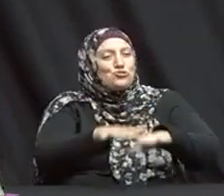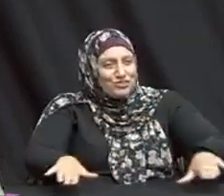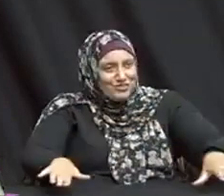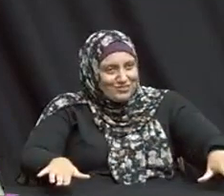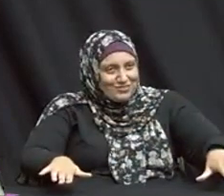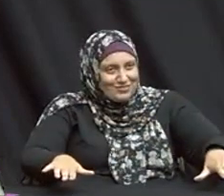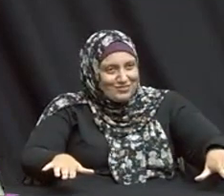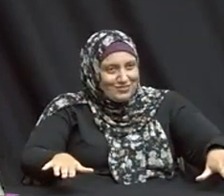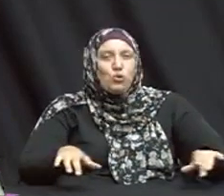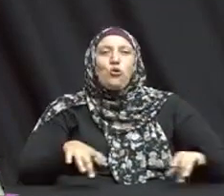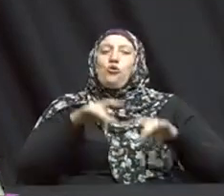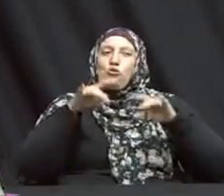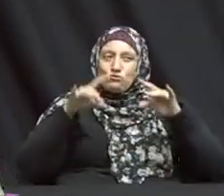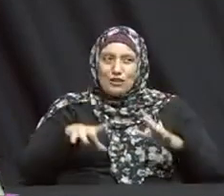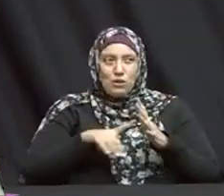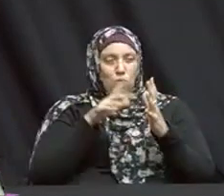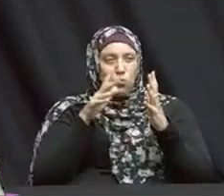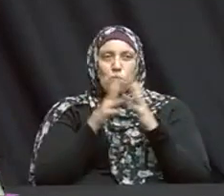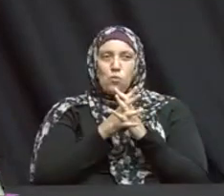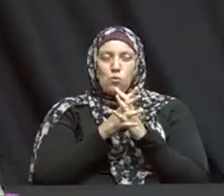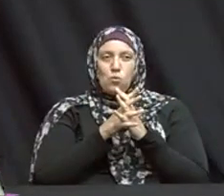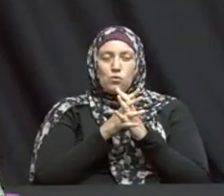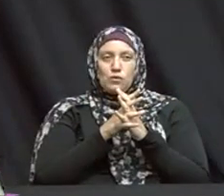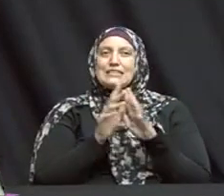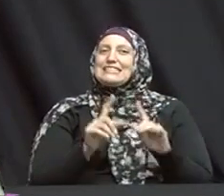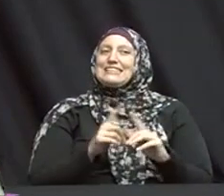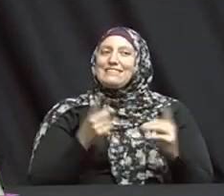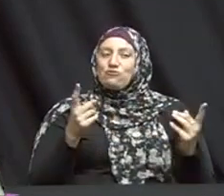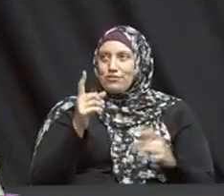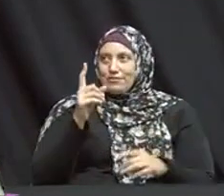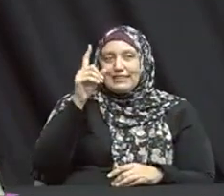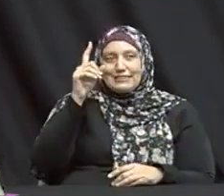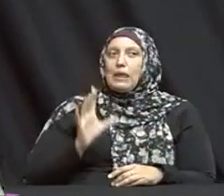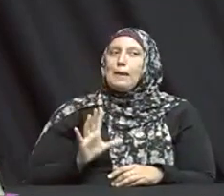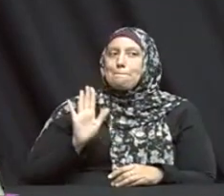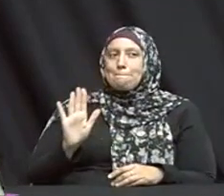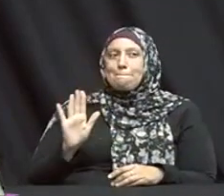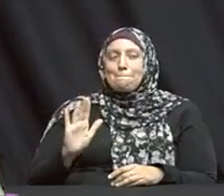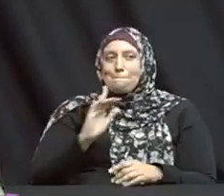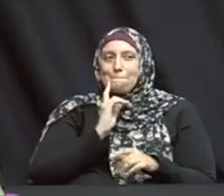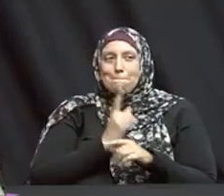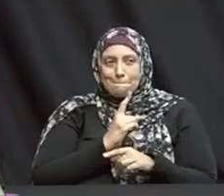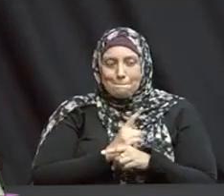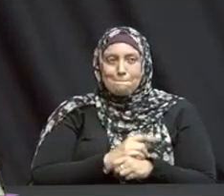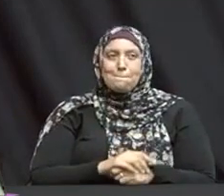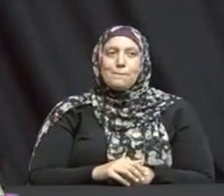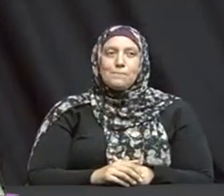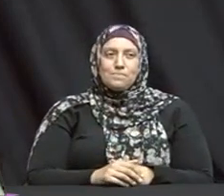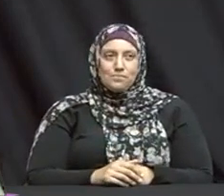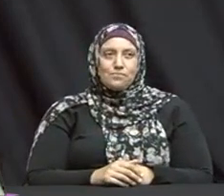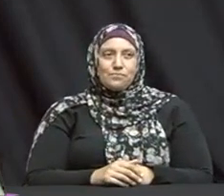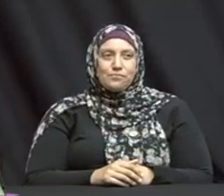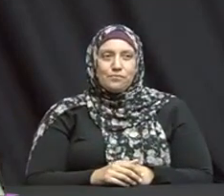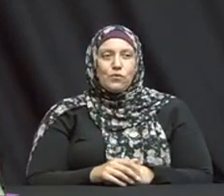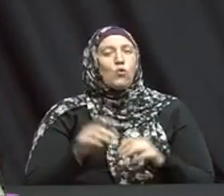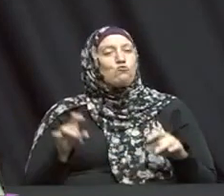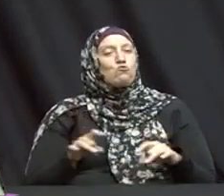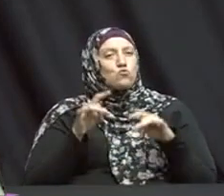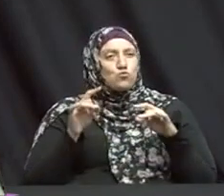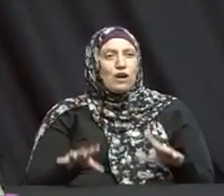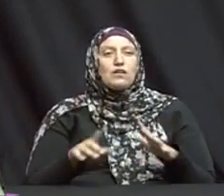law differ from what the religion of Islam dictates should occur with a person's